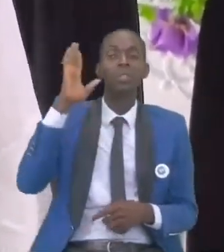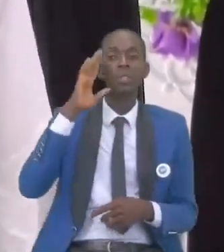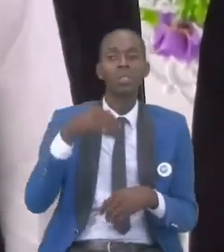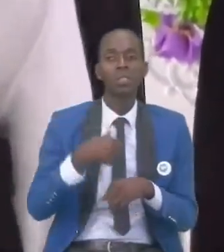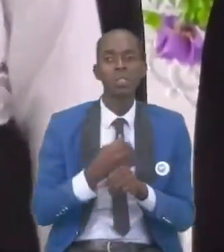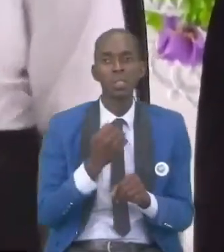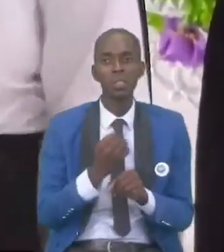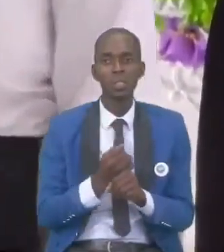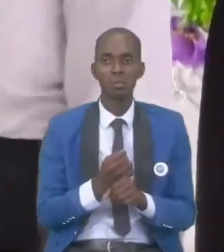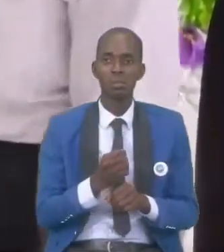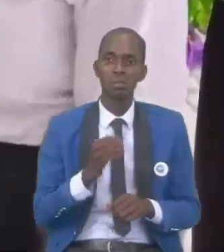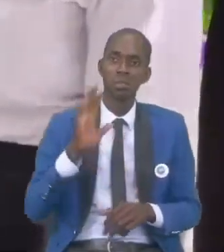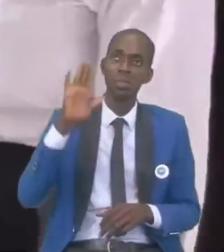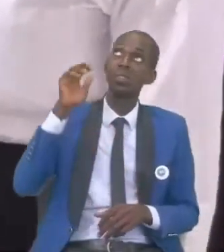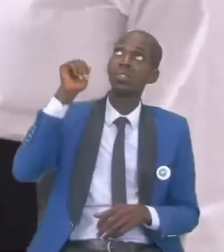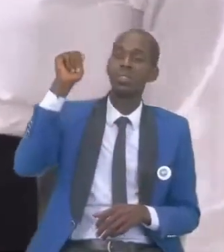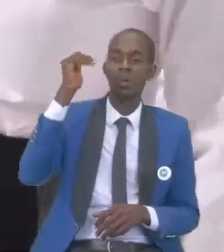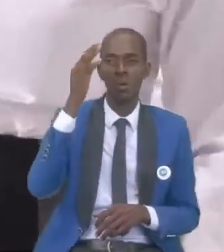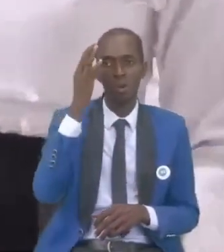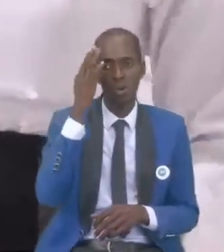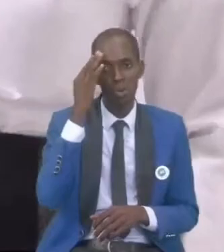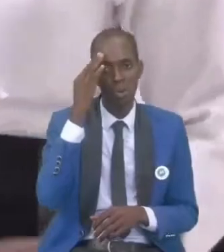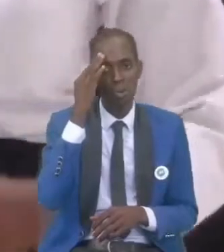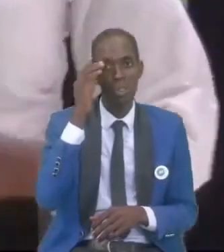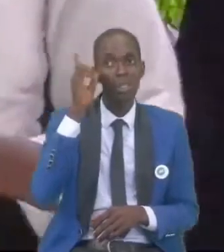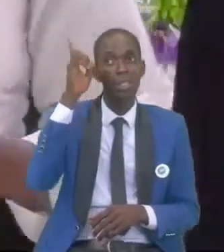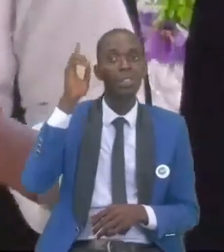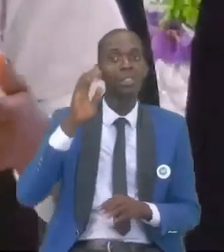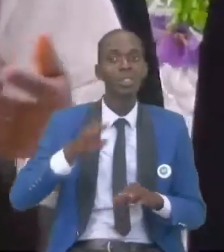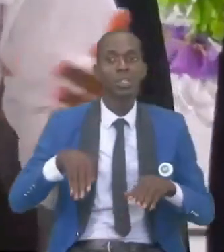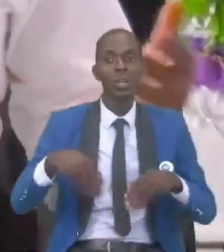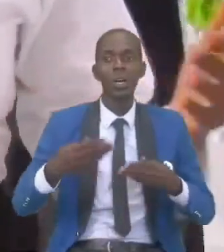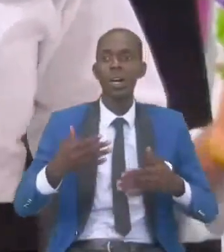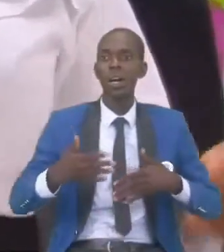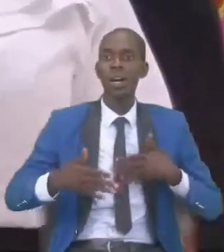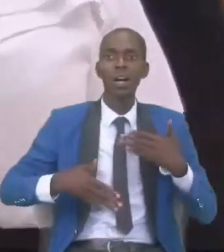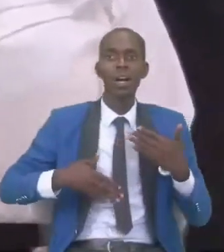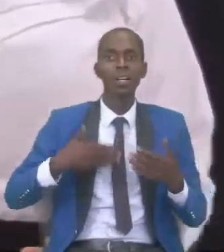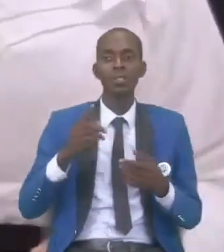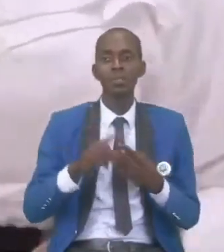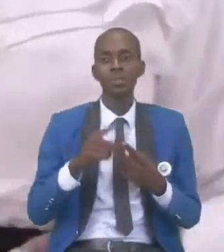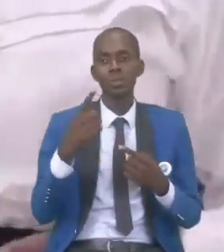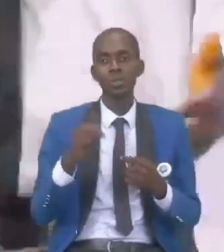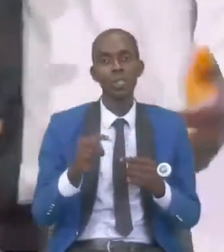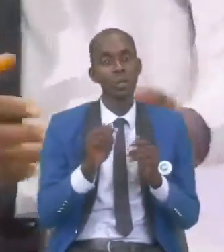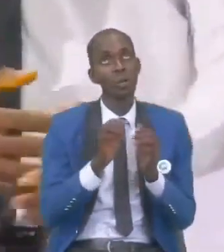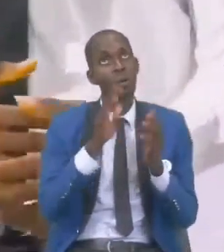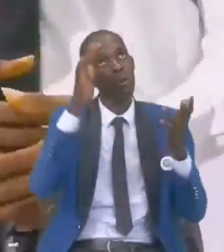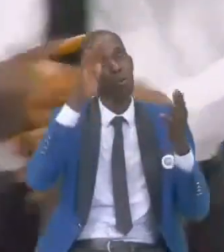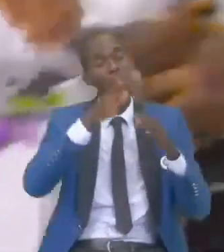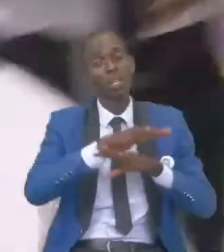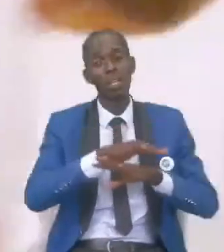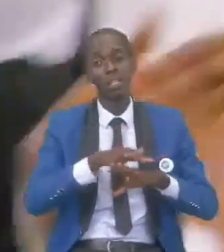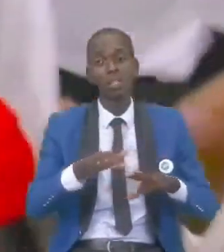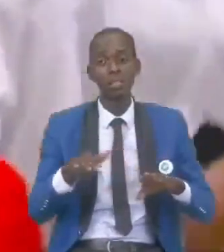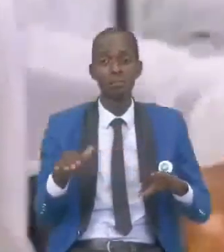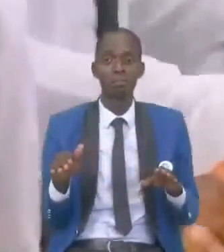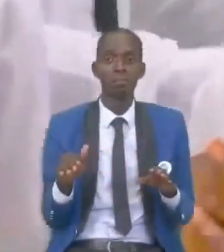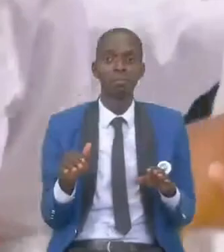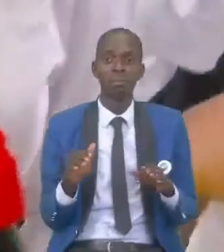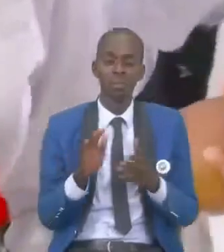make himself known. He gives joy to the